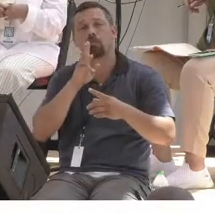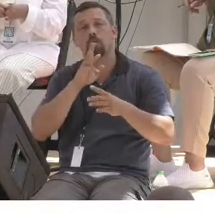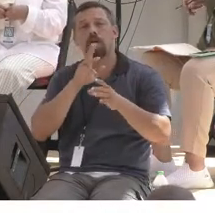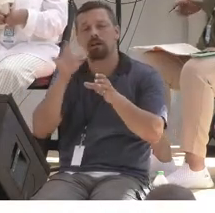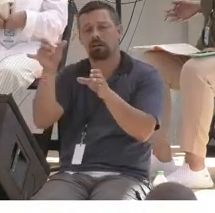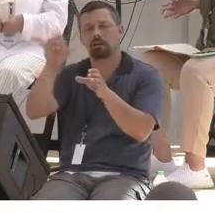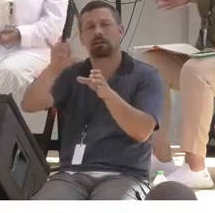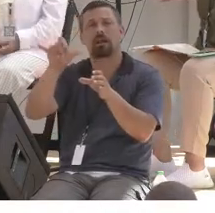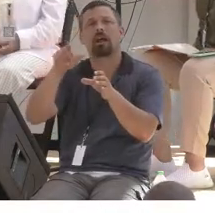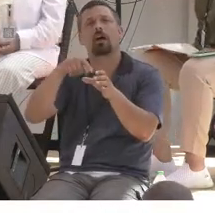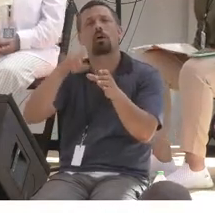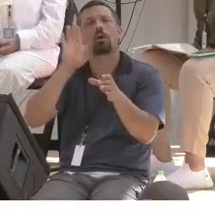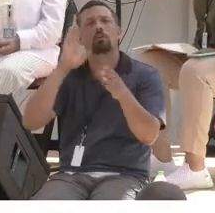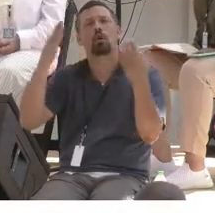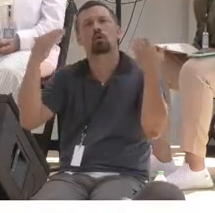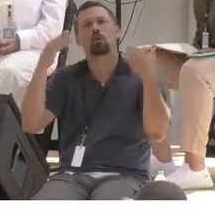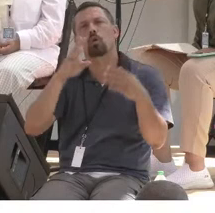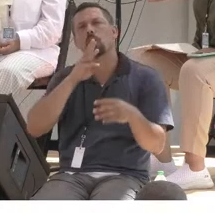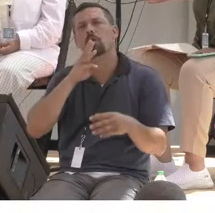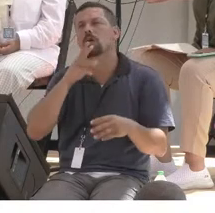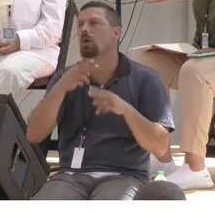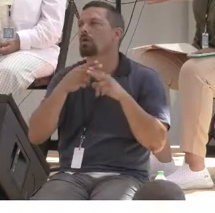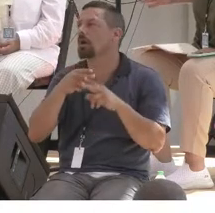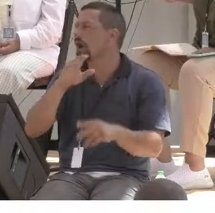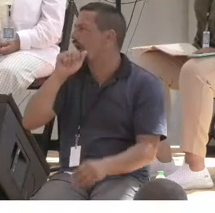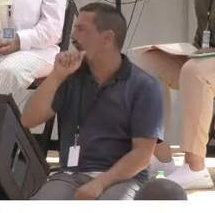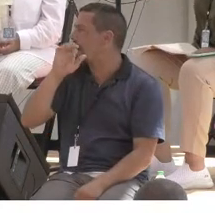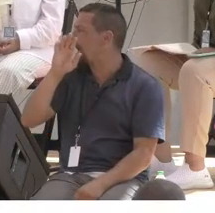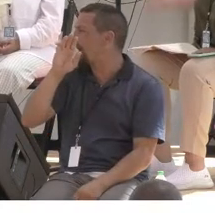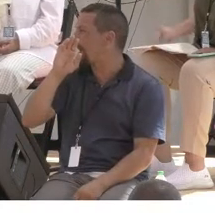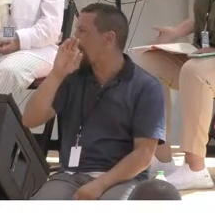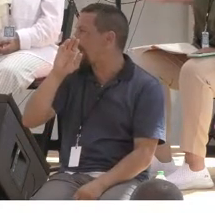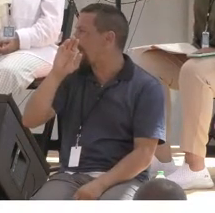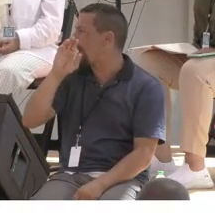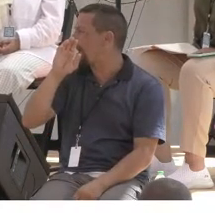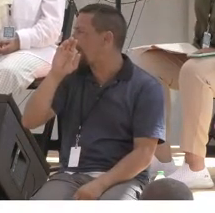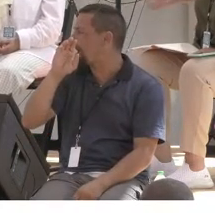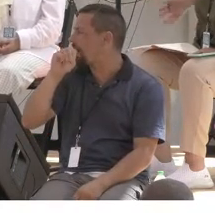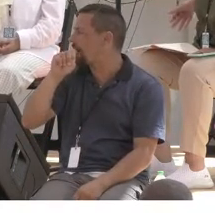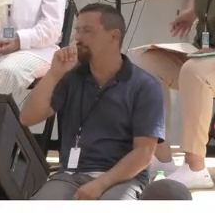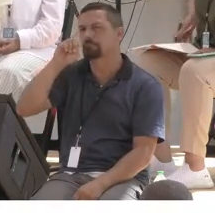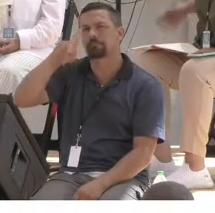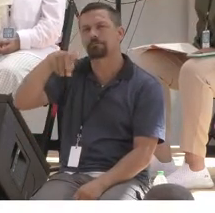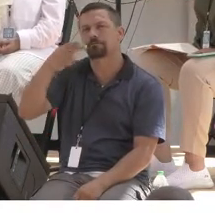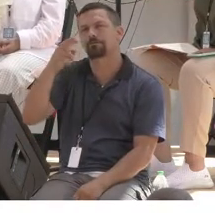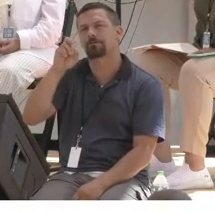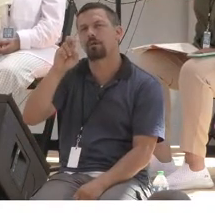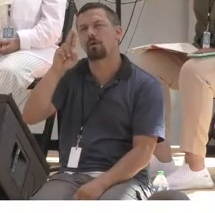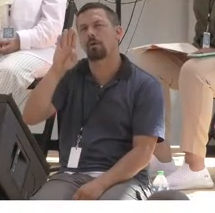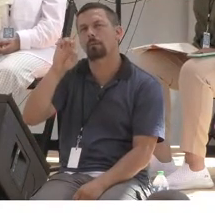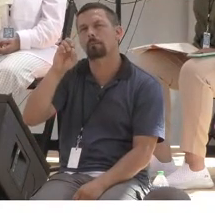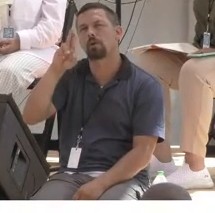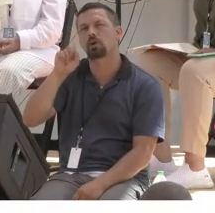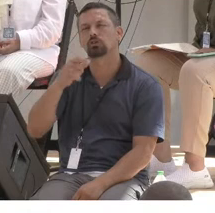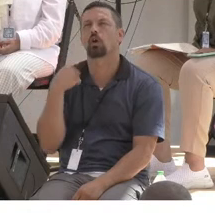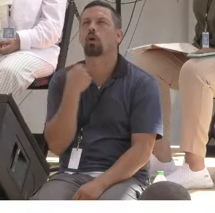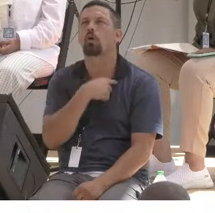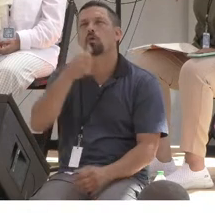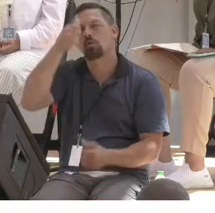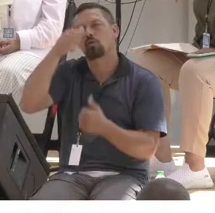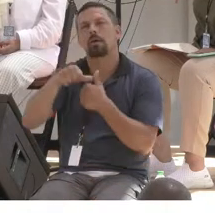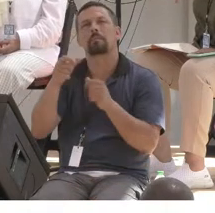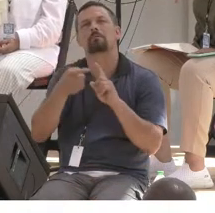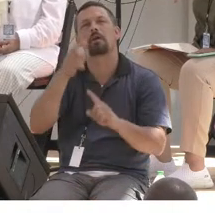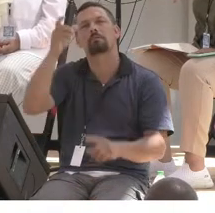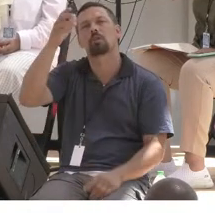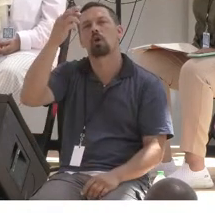the water. We call them amphoras. The big amphoras, yes. Yeah. We remember them from the